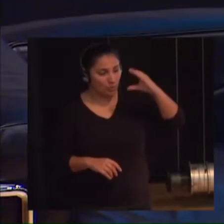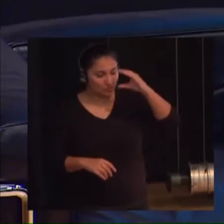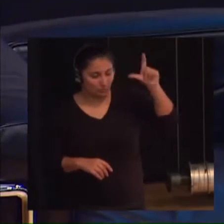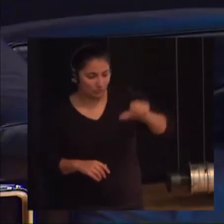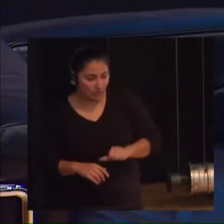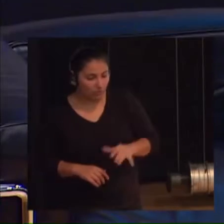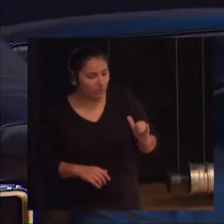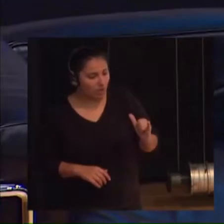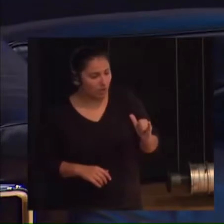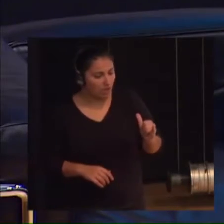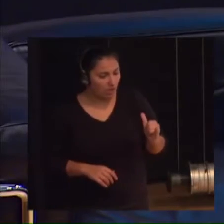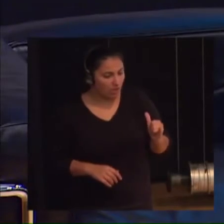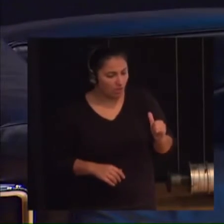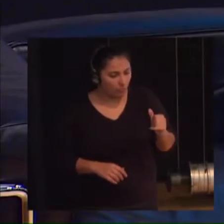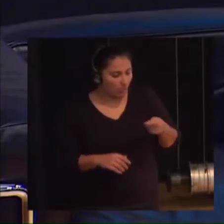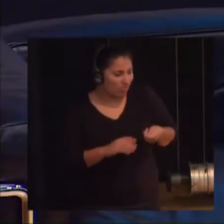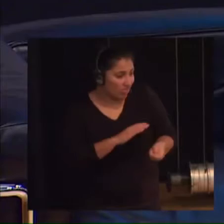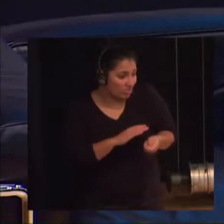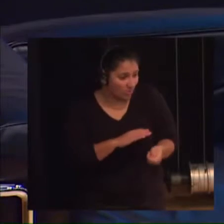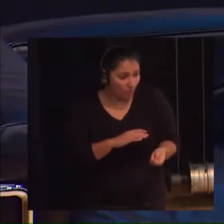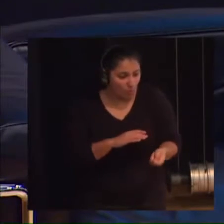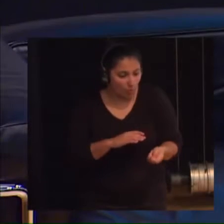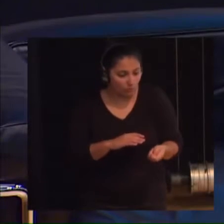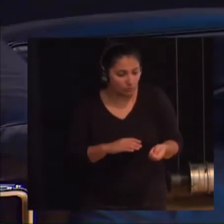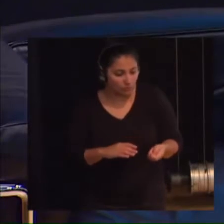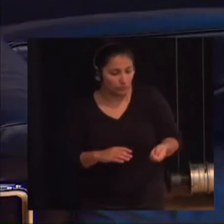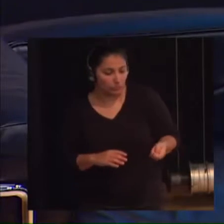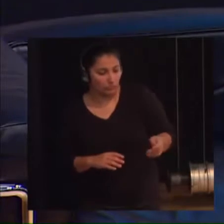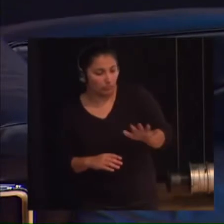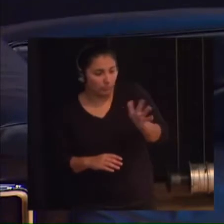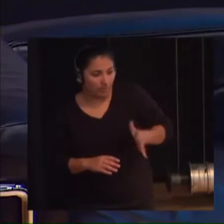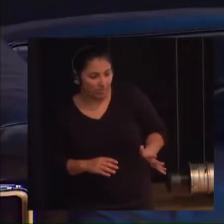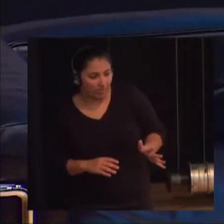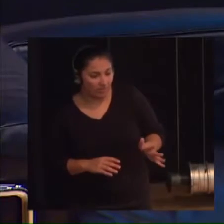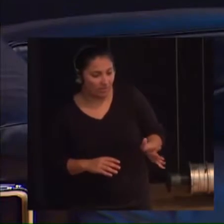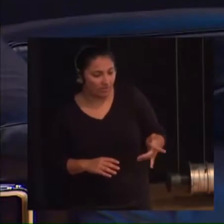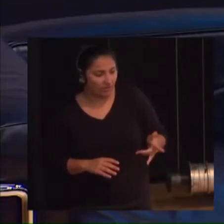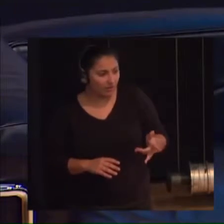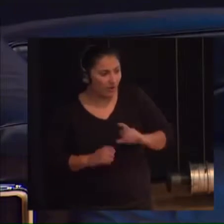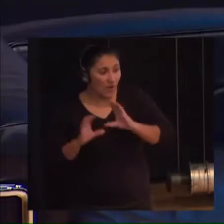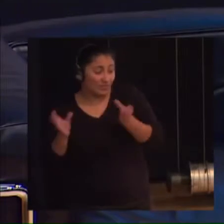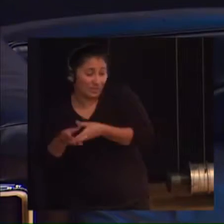senior staff have very often in this regard are related to the brands.